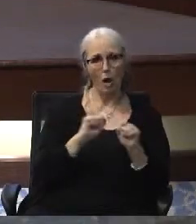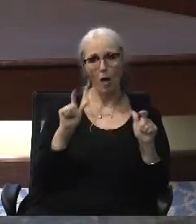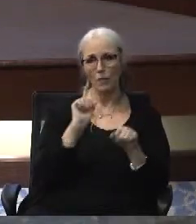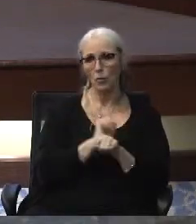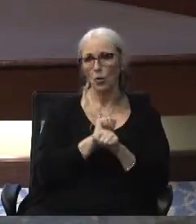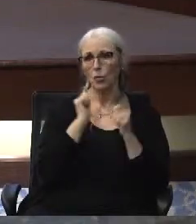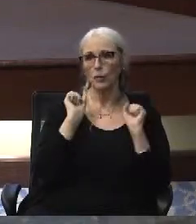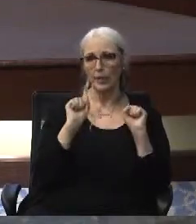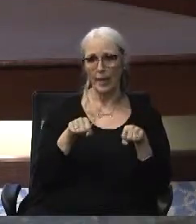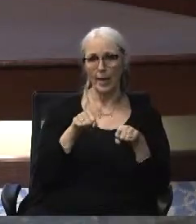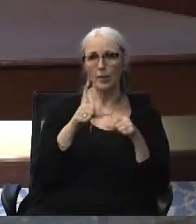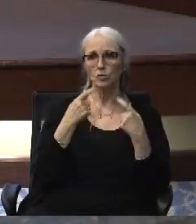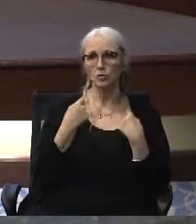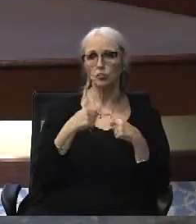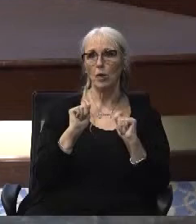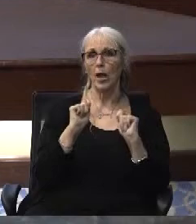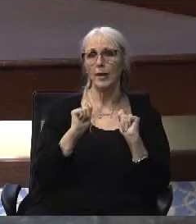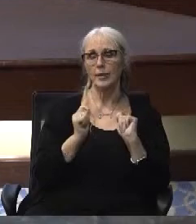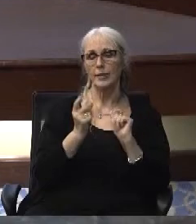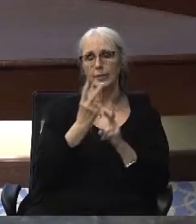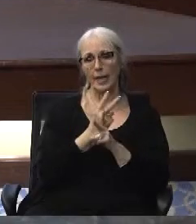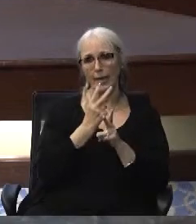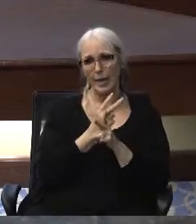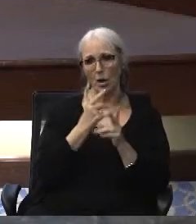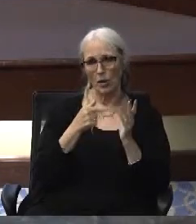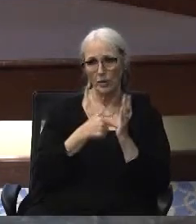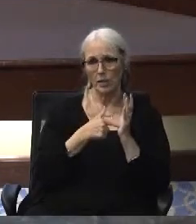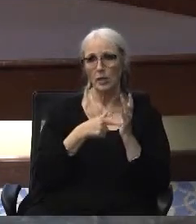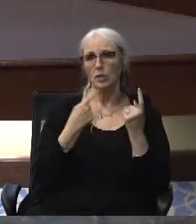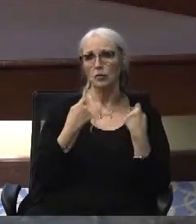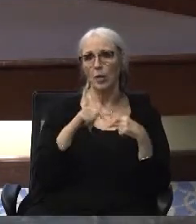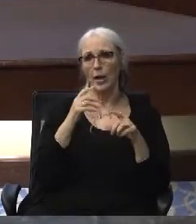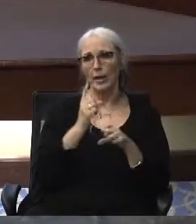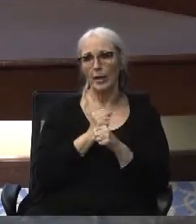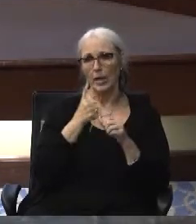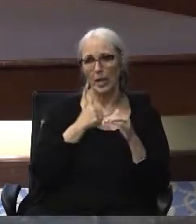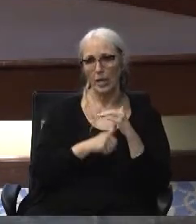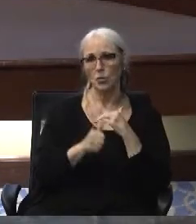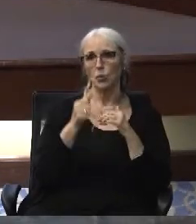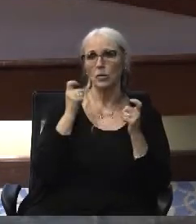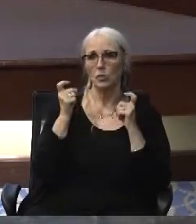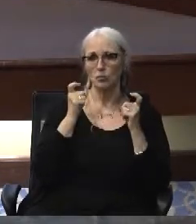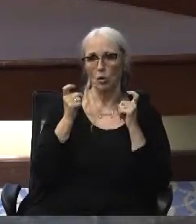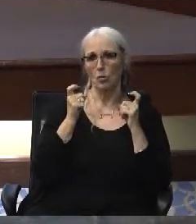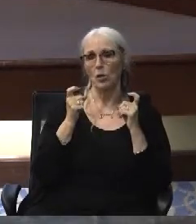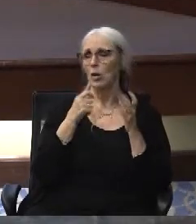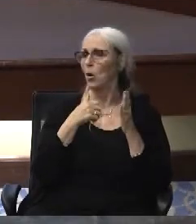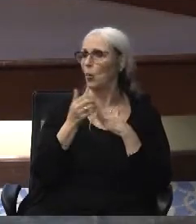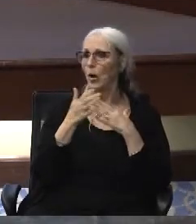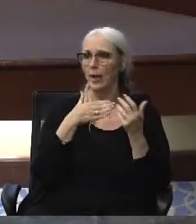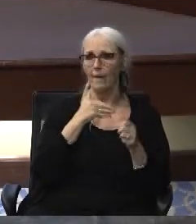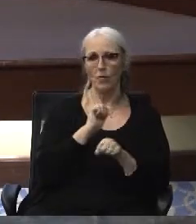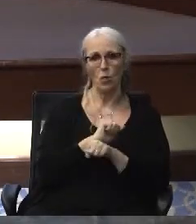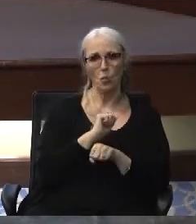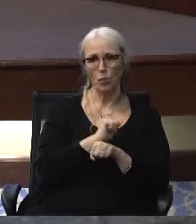to try to address this and get it under some sort of control. Whatever work,